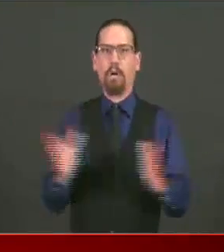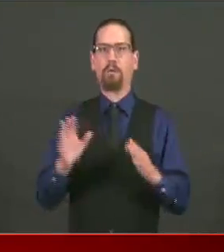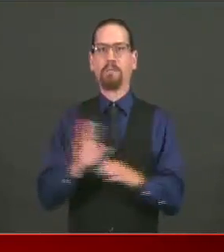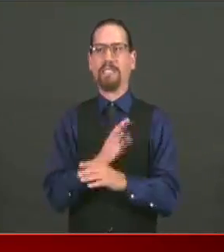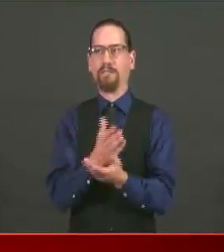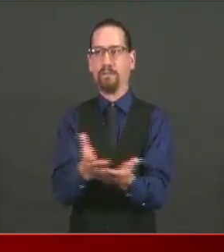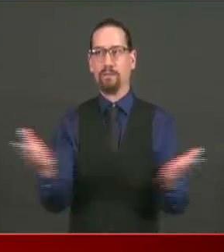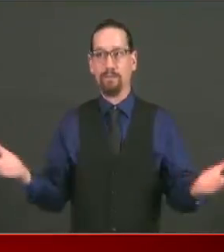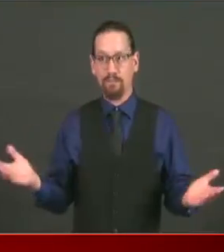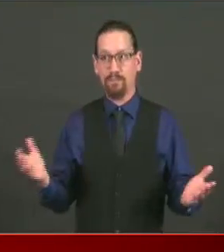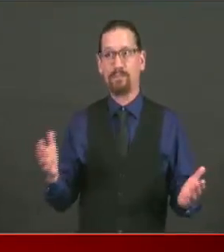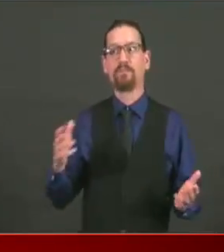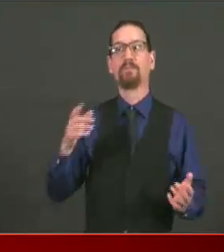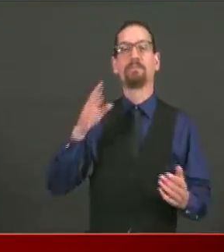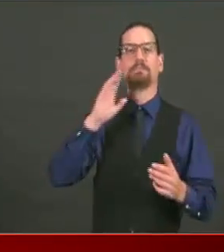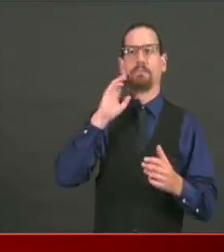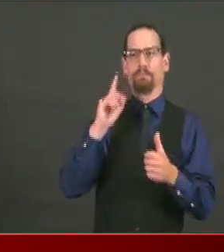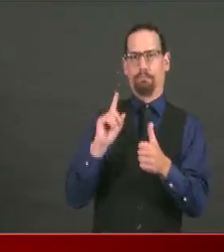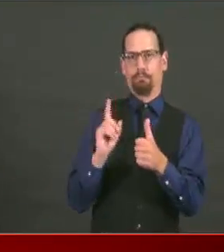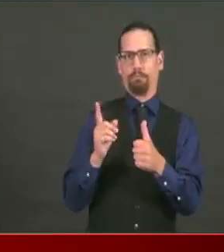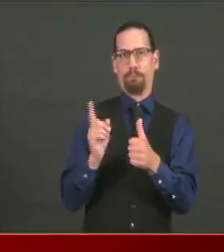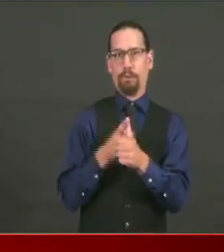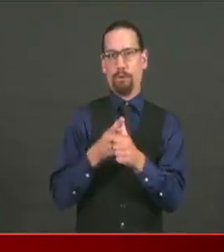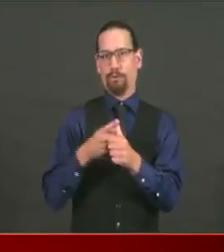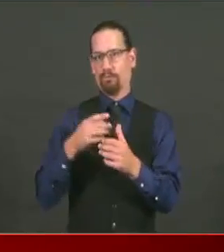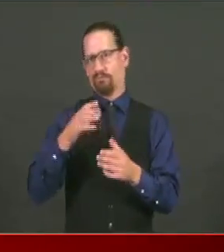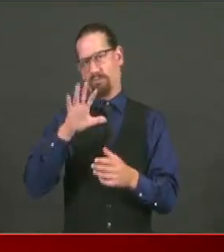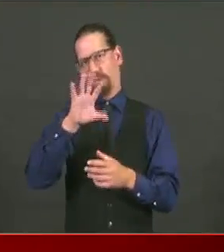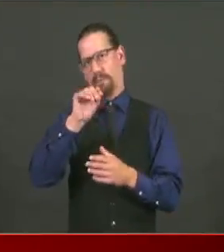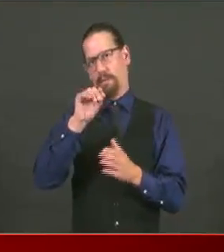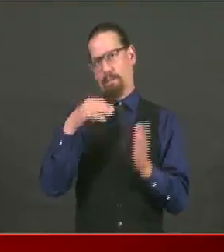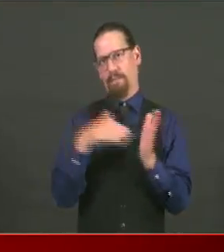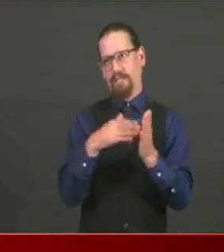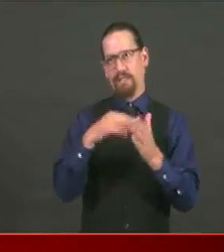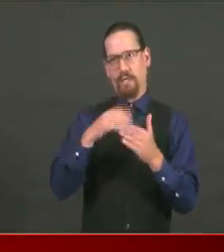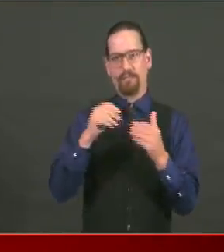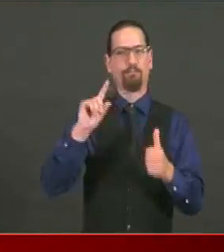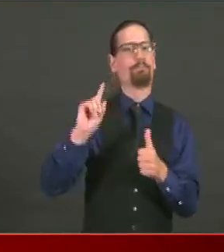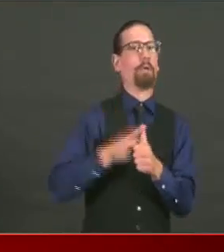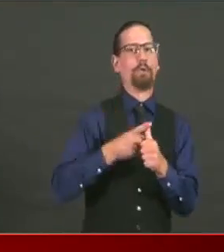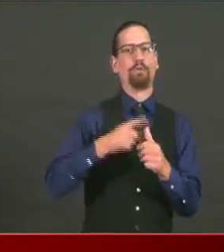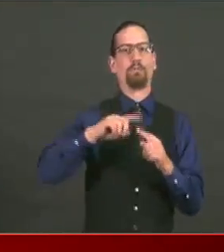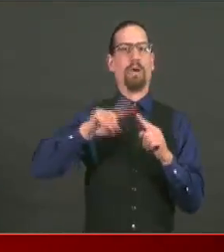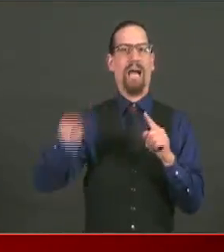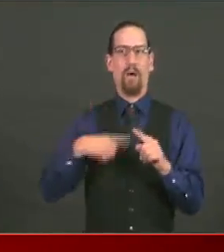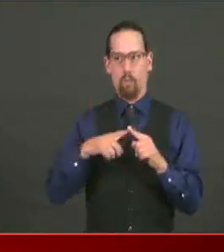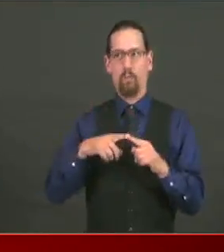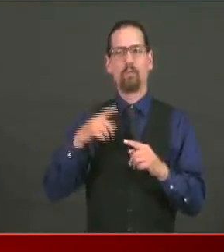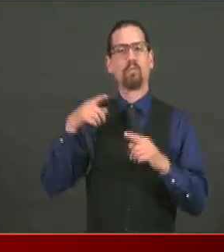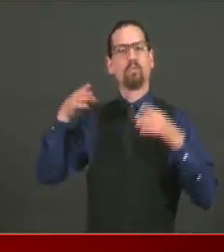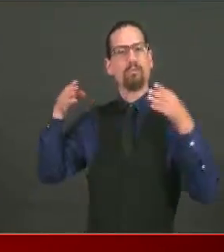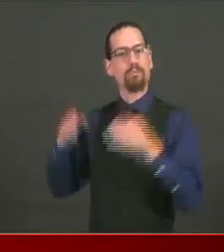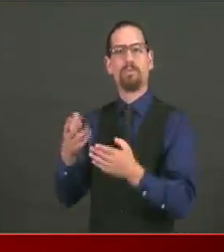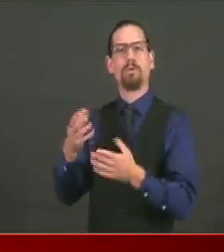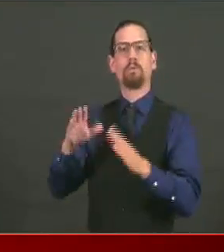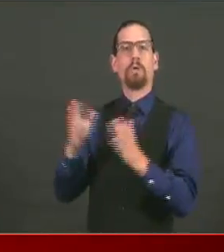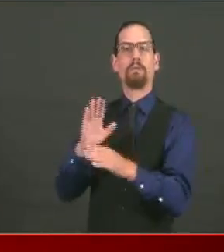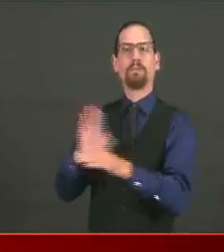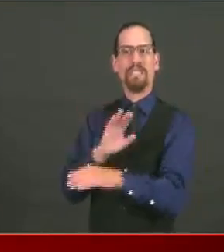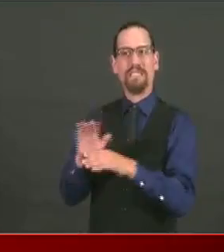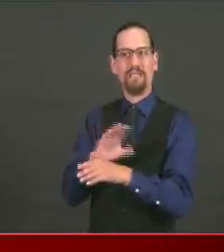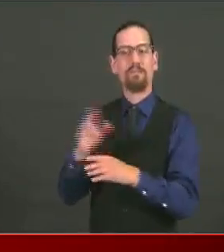in the first round of funding to provide direct cash assistance to assist businesses with reopening expenses, plexiglass,